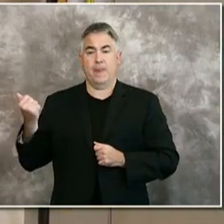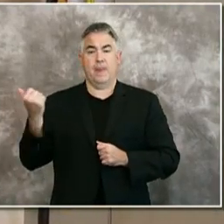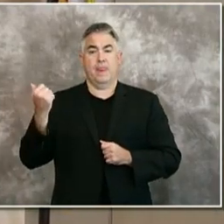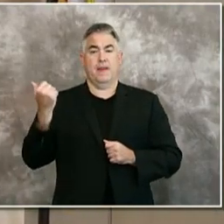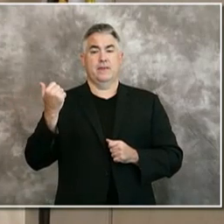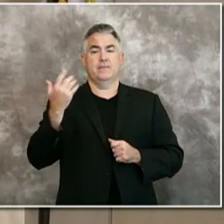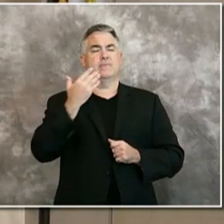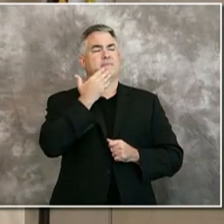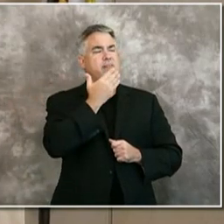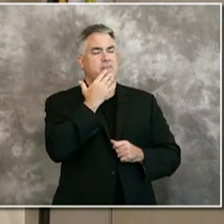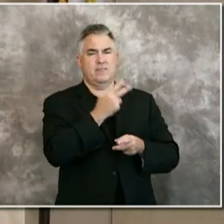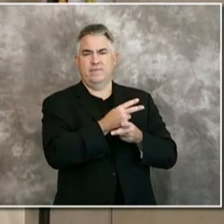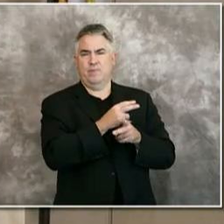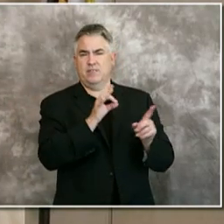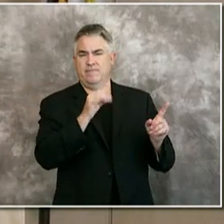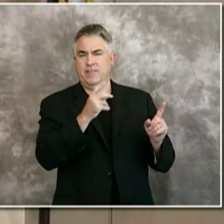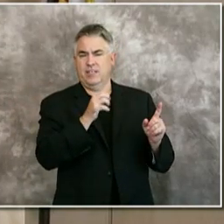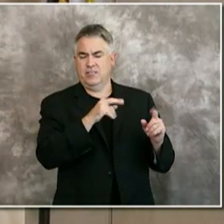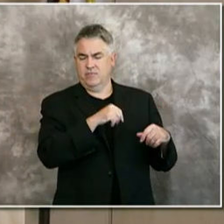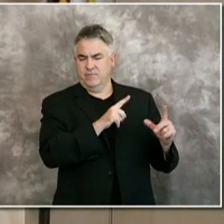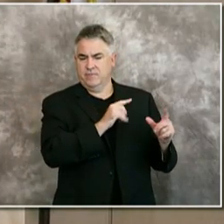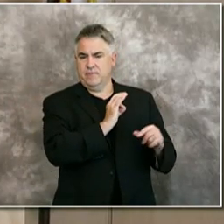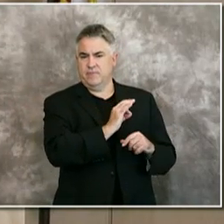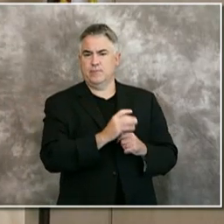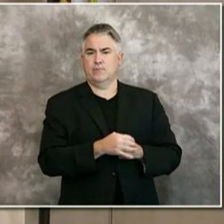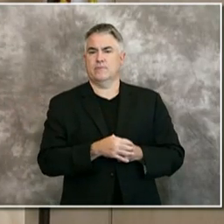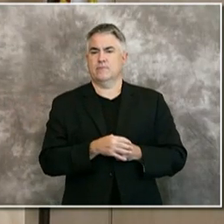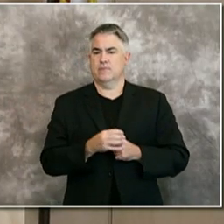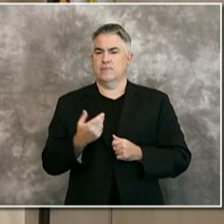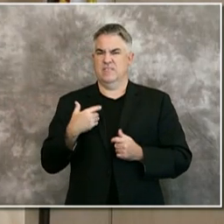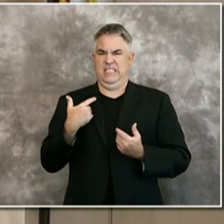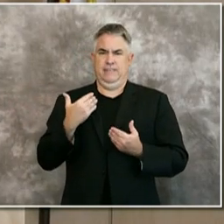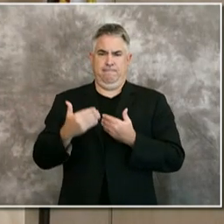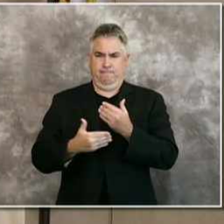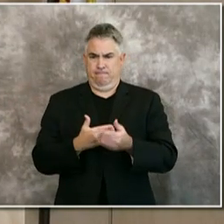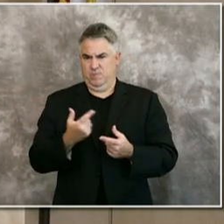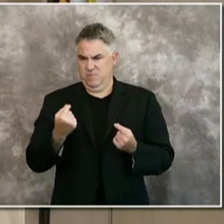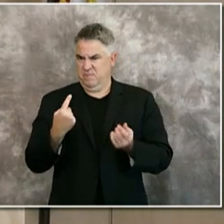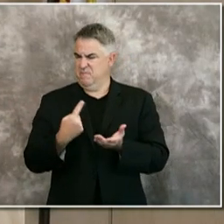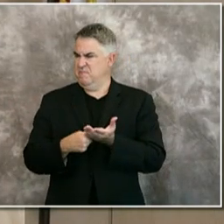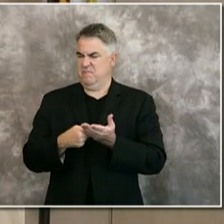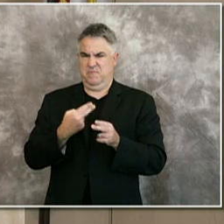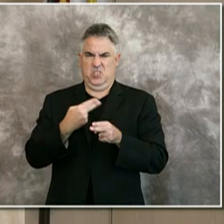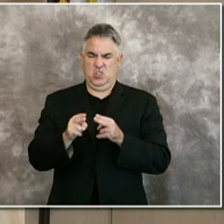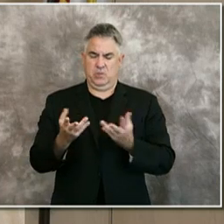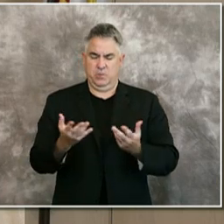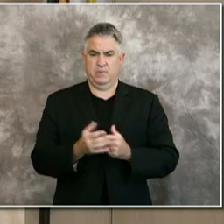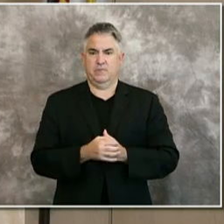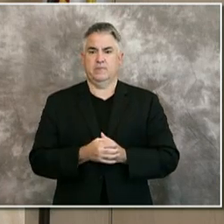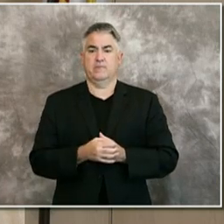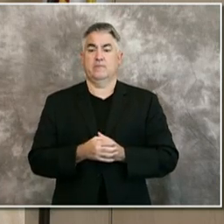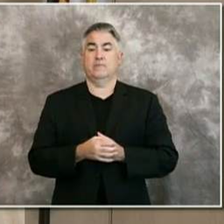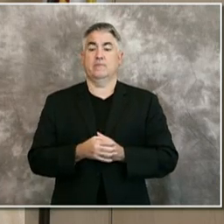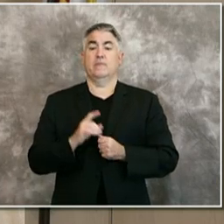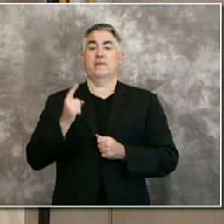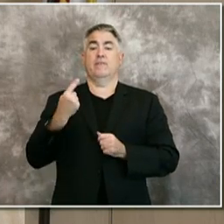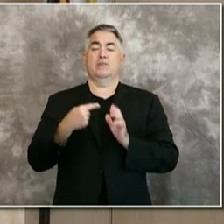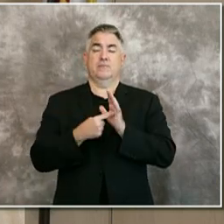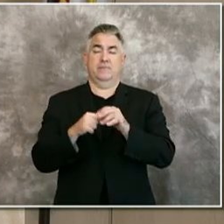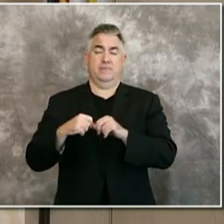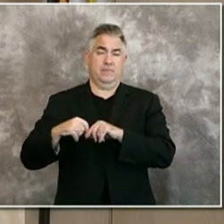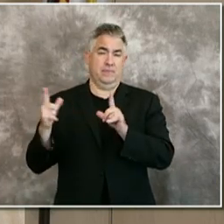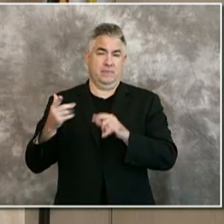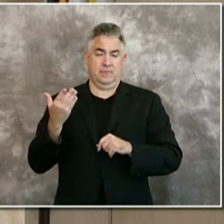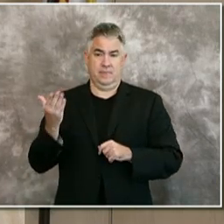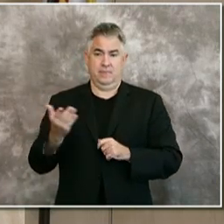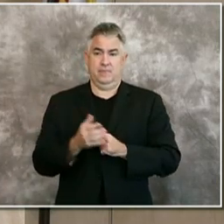For your update today, and welcome everyone to today's briefing. On the first slide, we show our global,